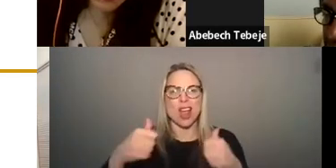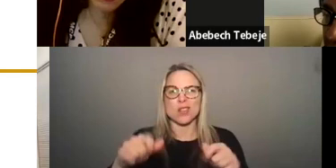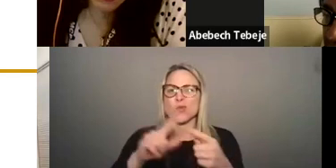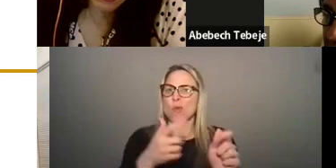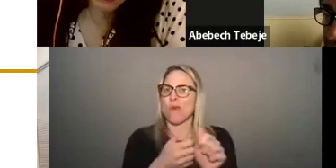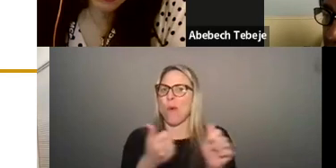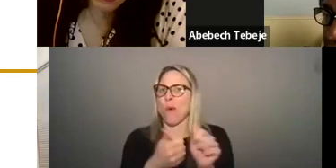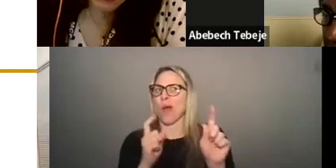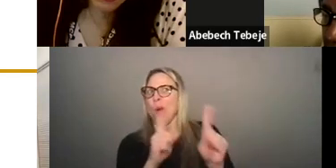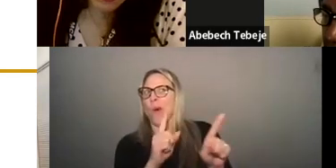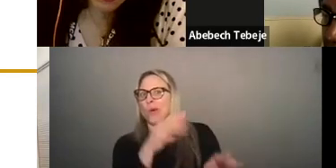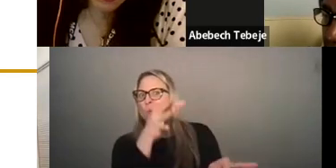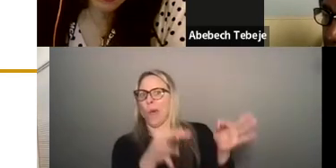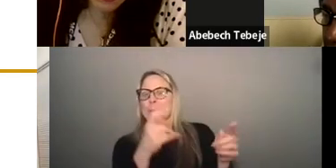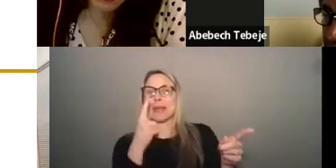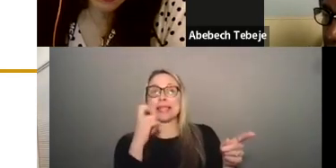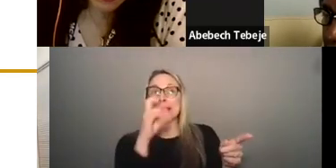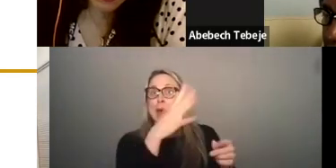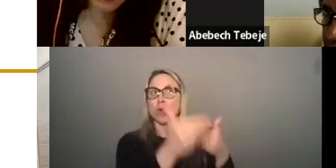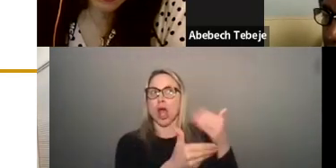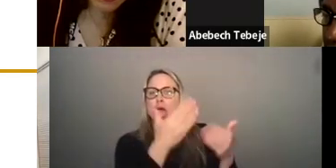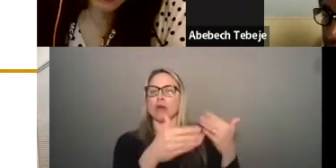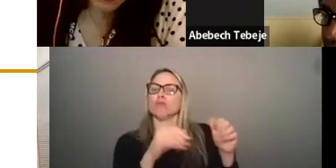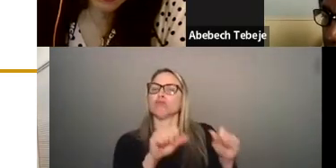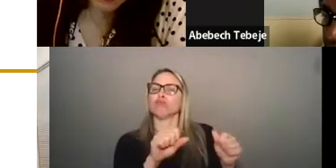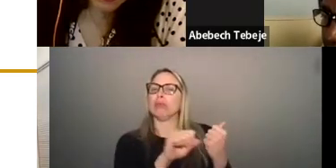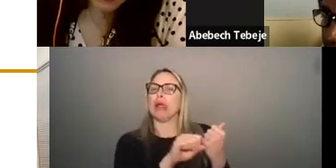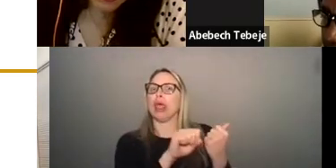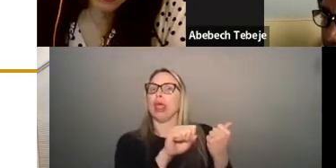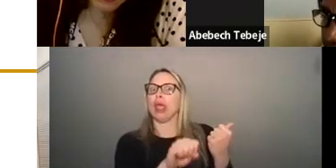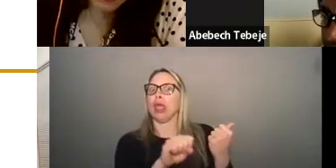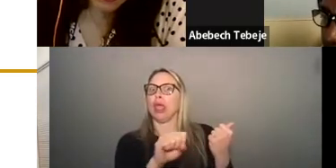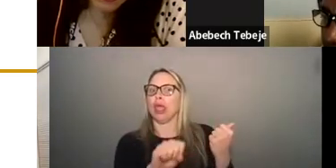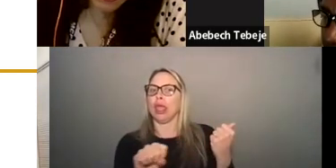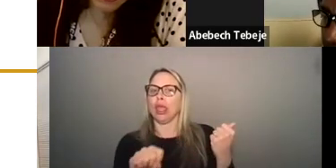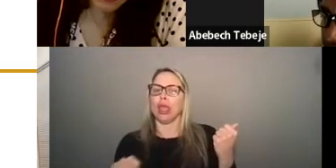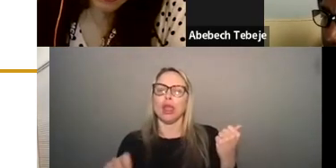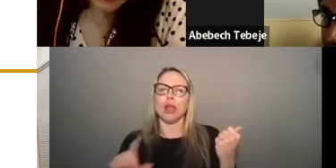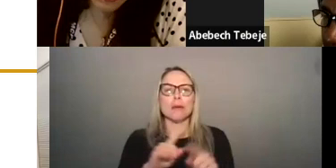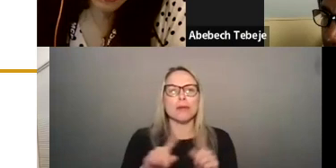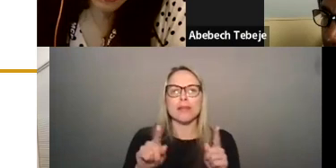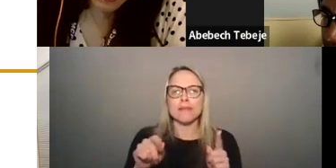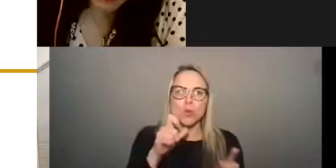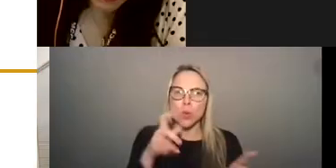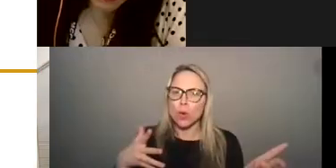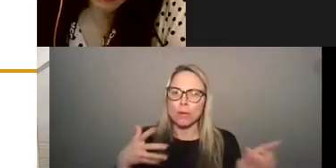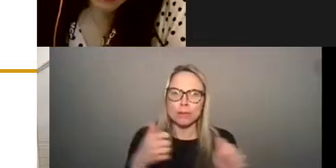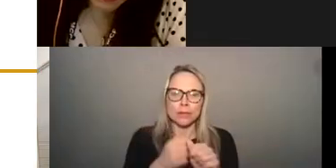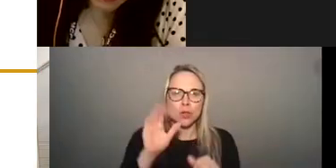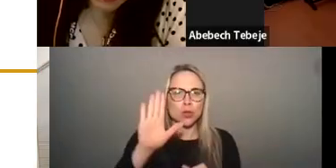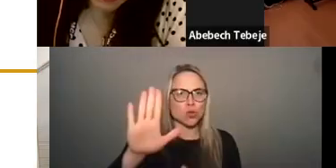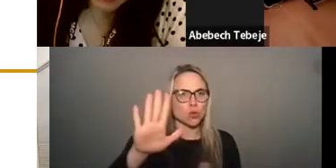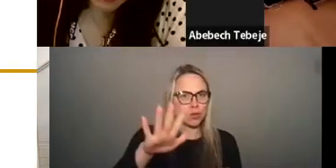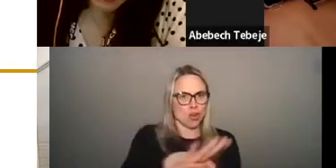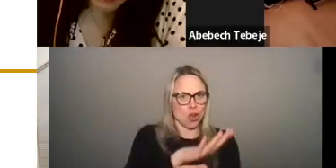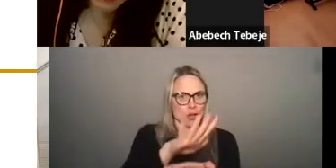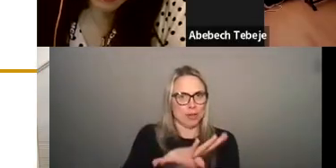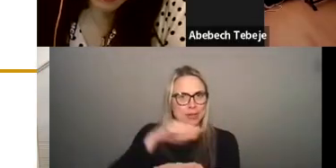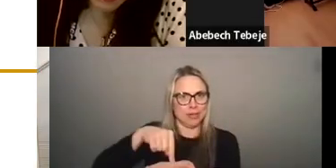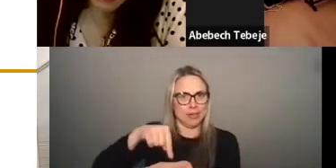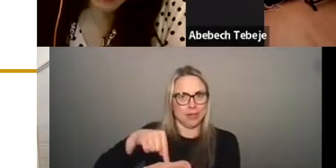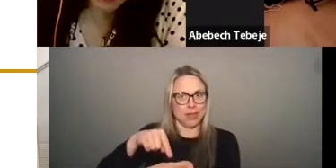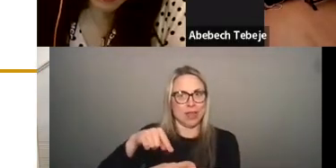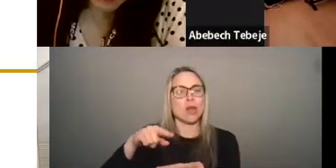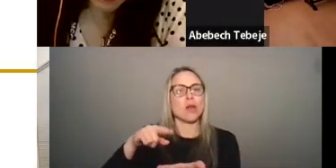probate because it can be a long drawn out process. But if you don't update your documents as